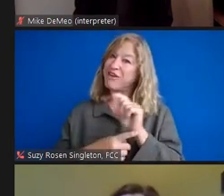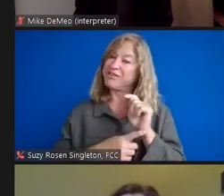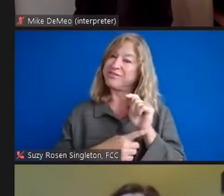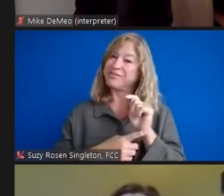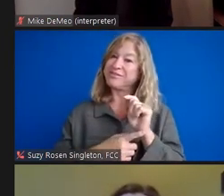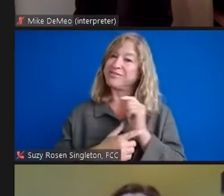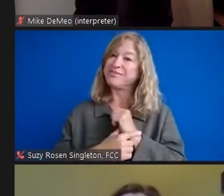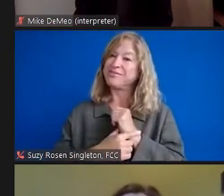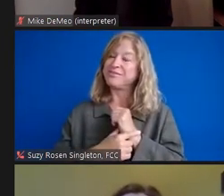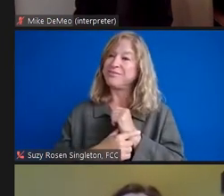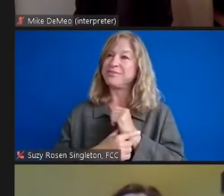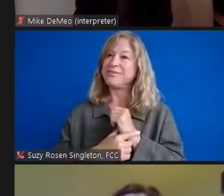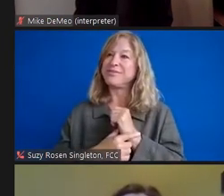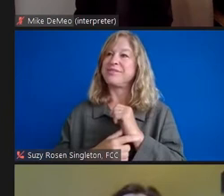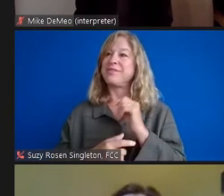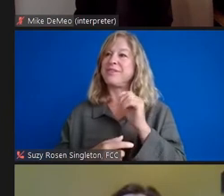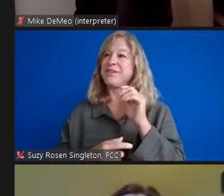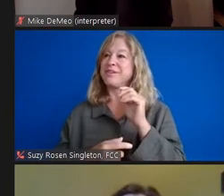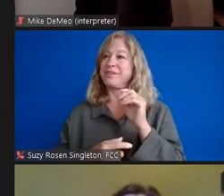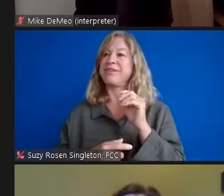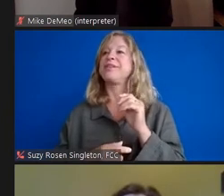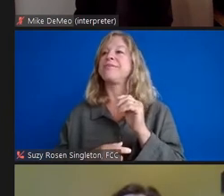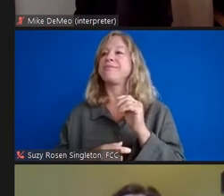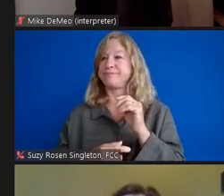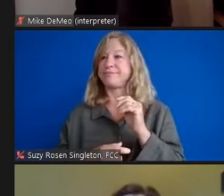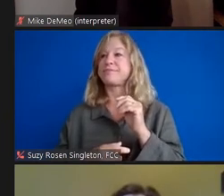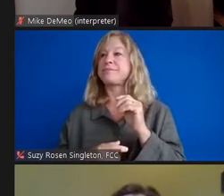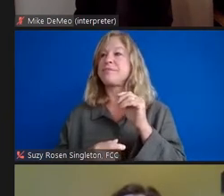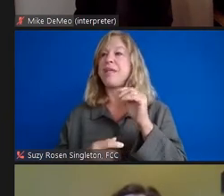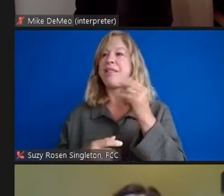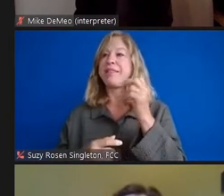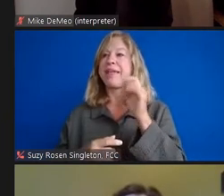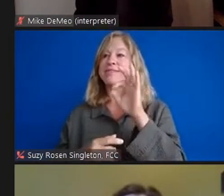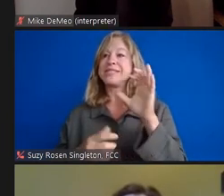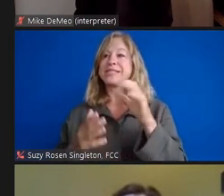Now, for PSAPs to receive RTT,